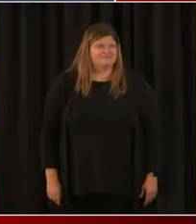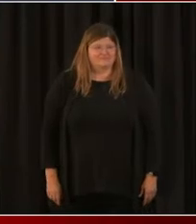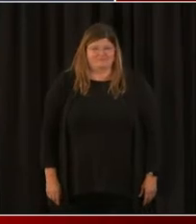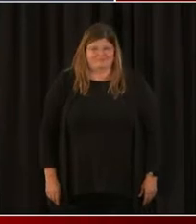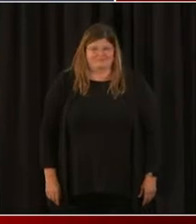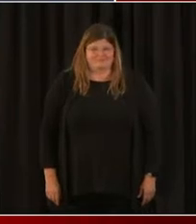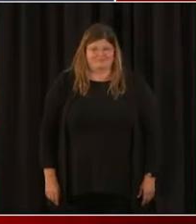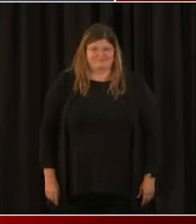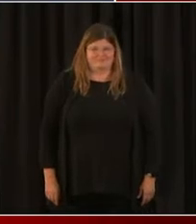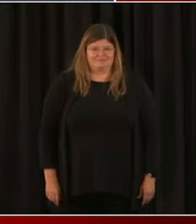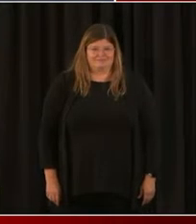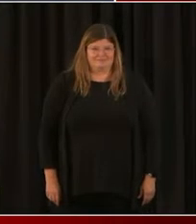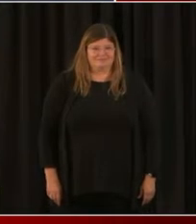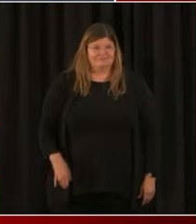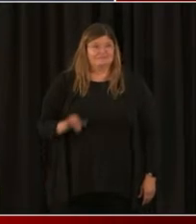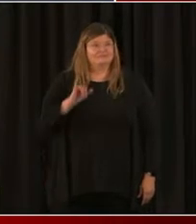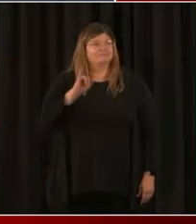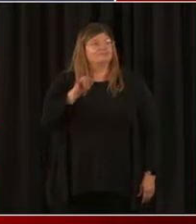Jim, do you want to take the next one?